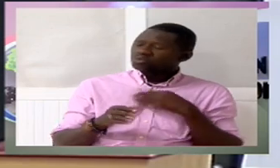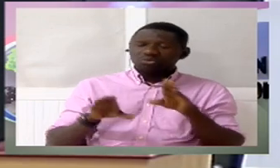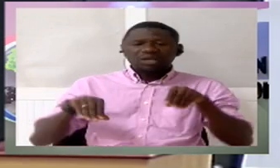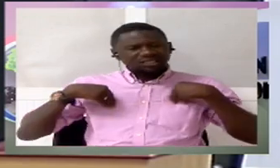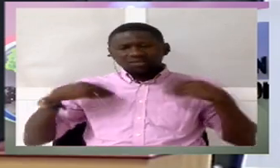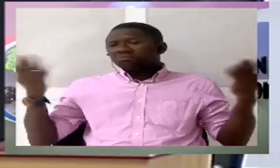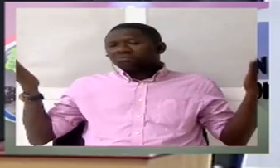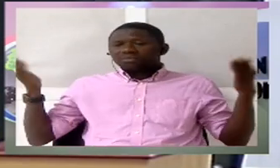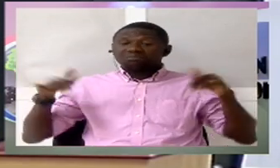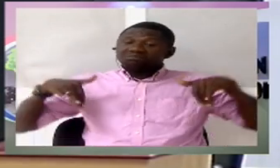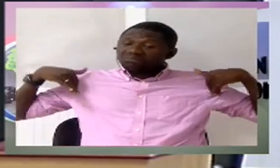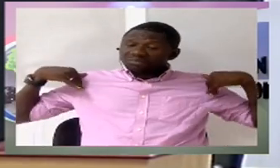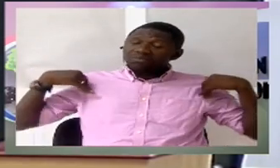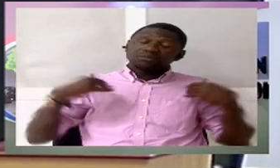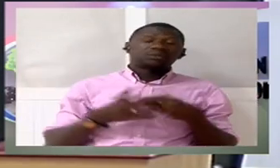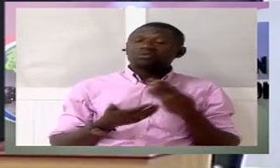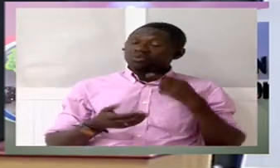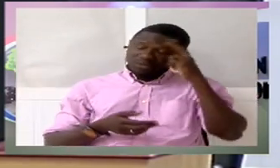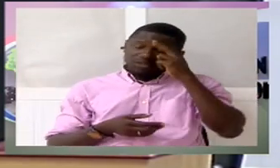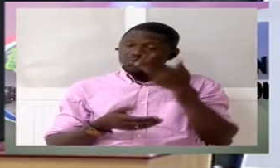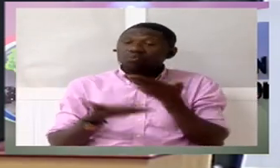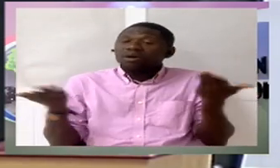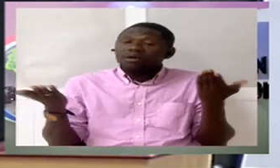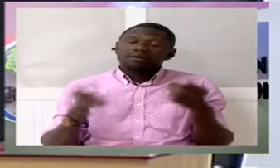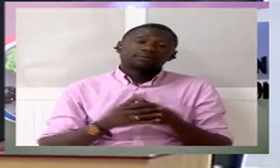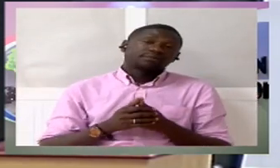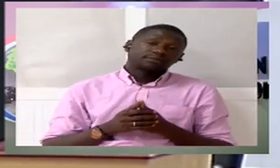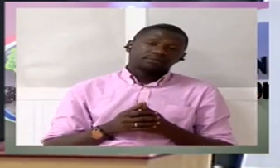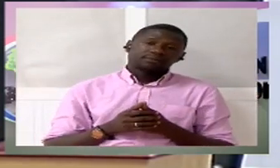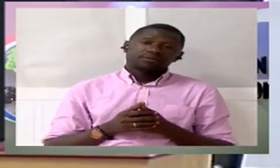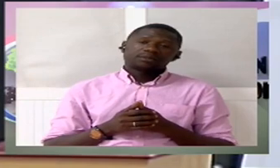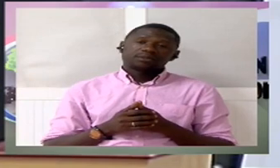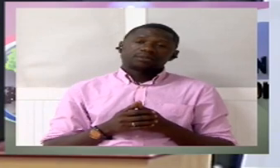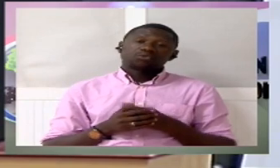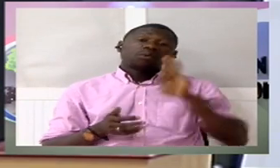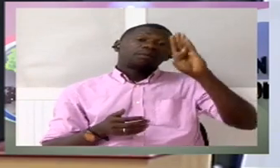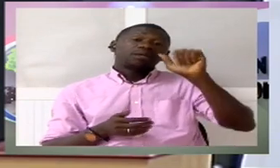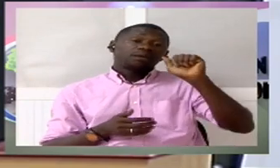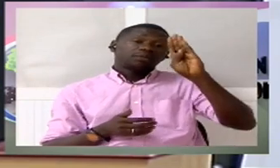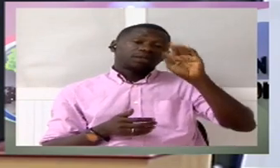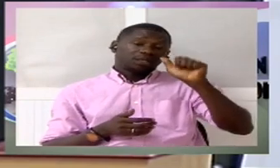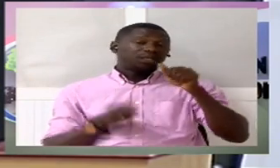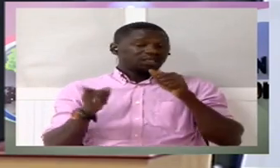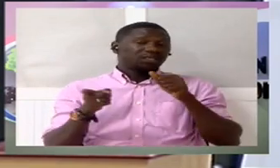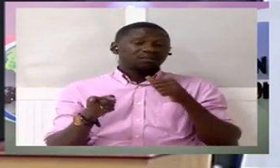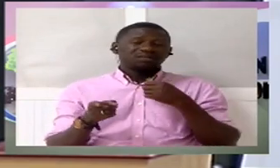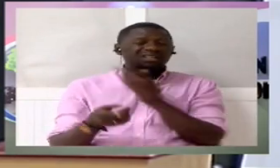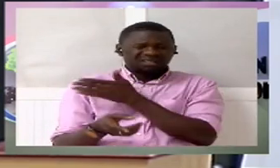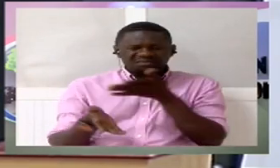must subdue. That was the reason why. So, he said to them, leave me here.